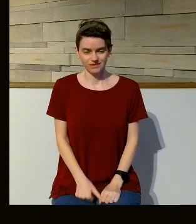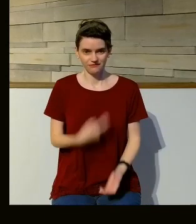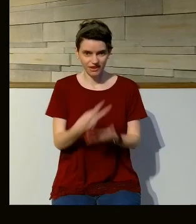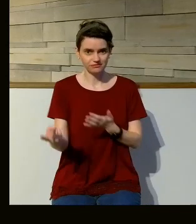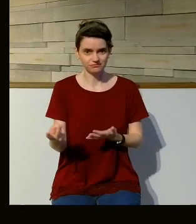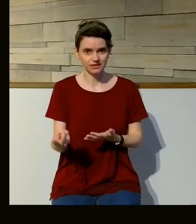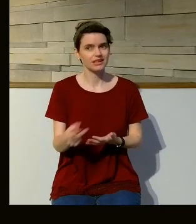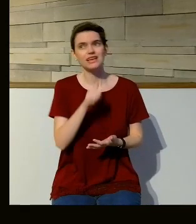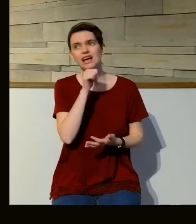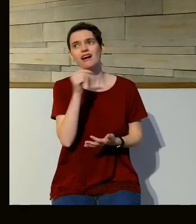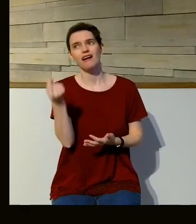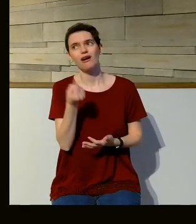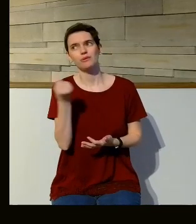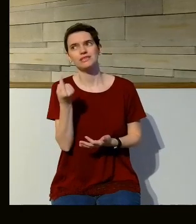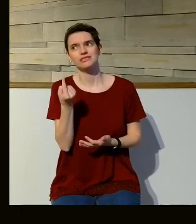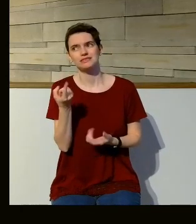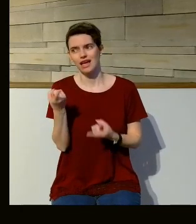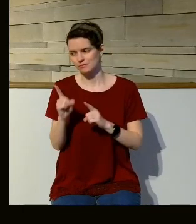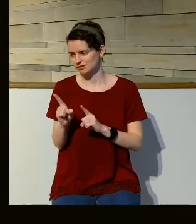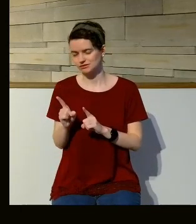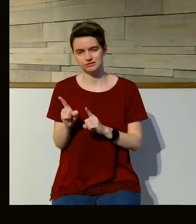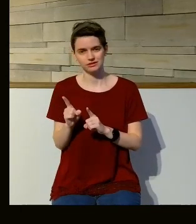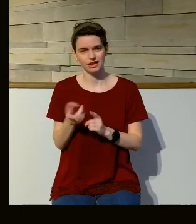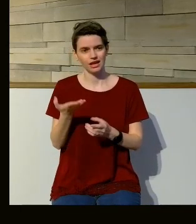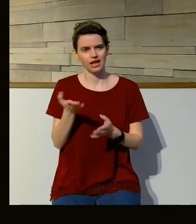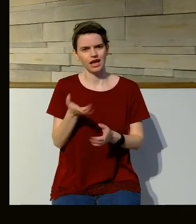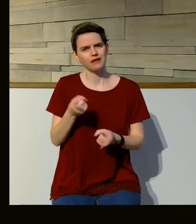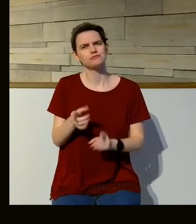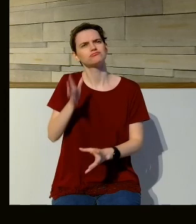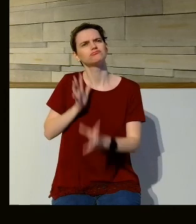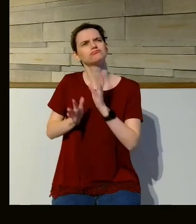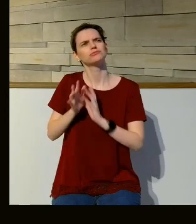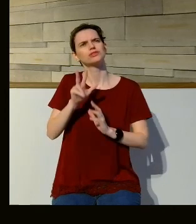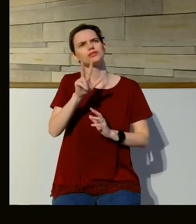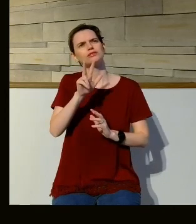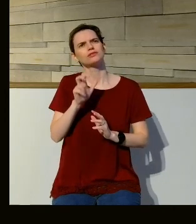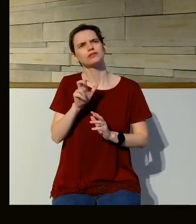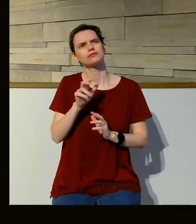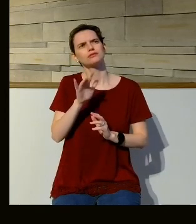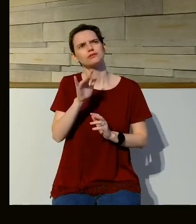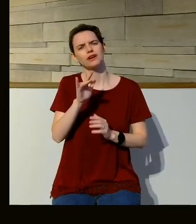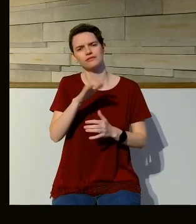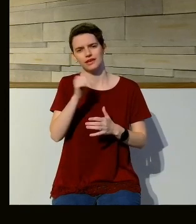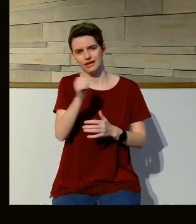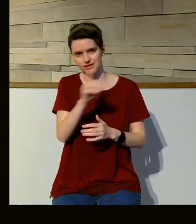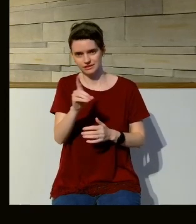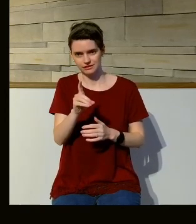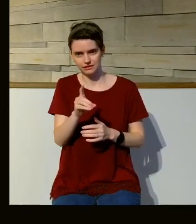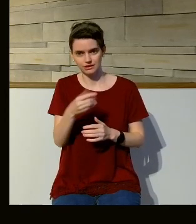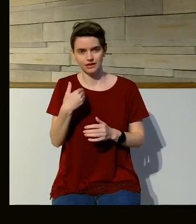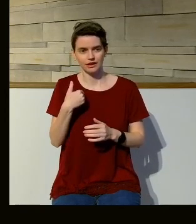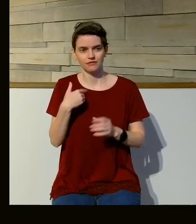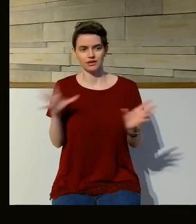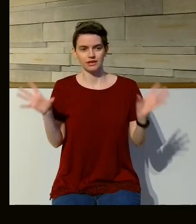And it hasn't always been this way. If you were to go back in time with me to, let's say, 325 AD, you would find the Council